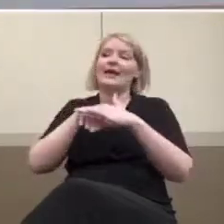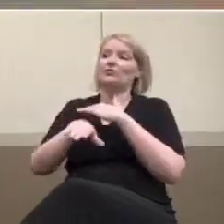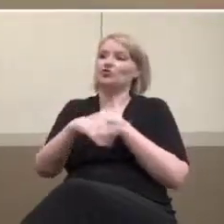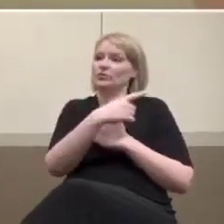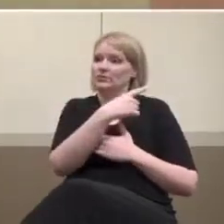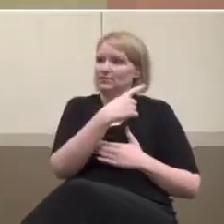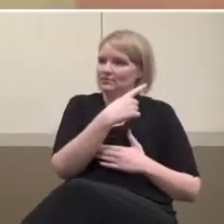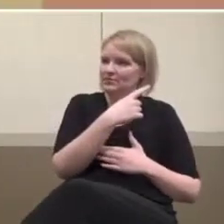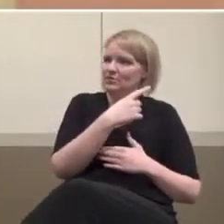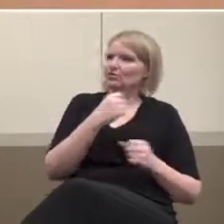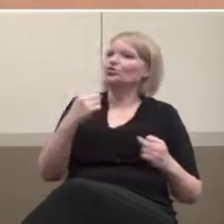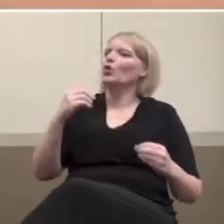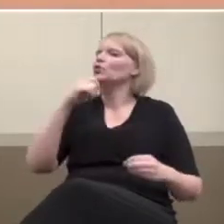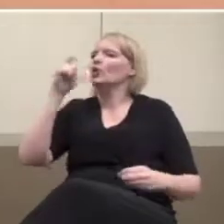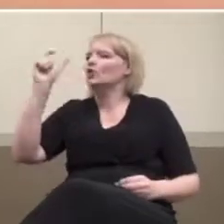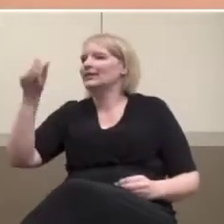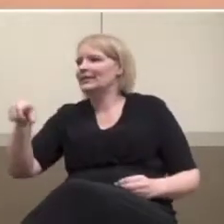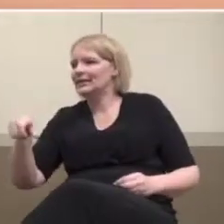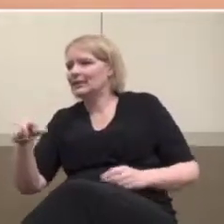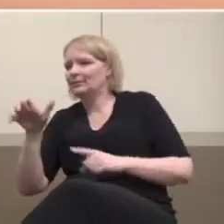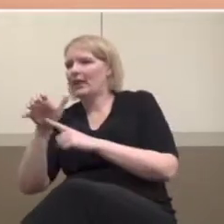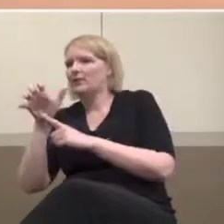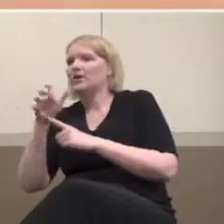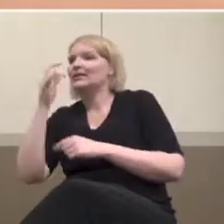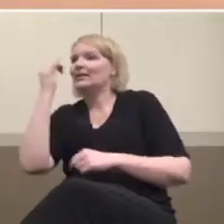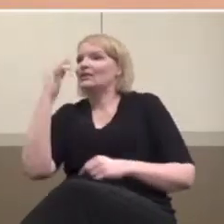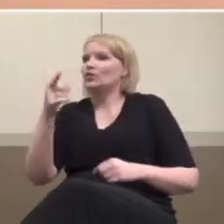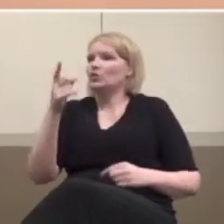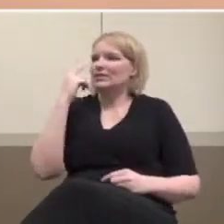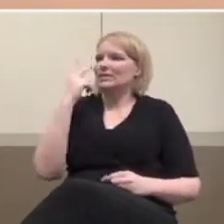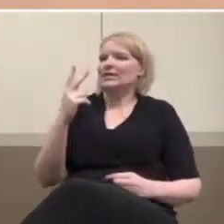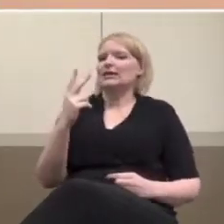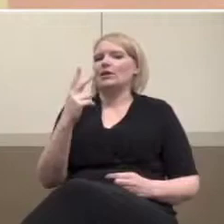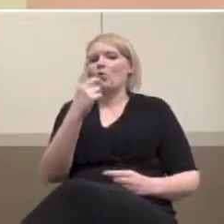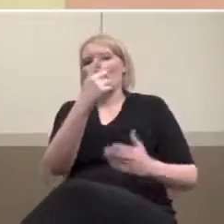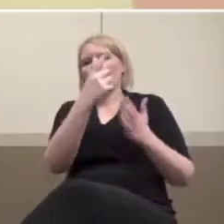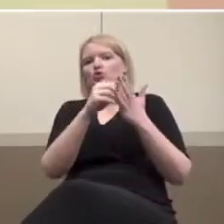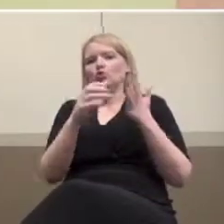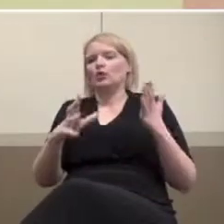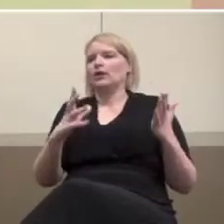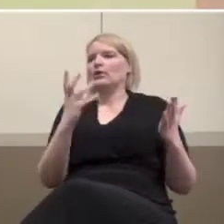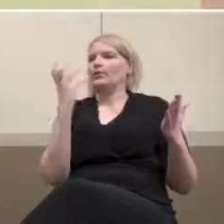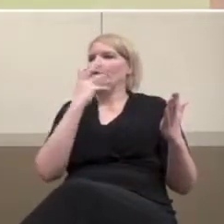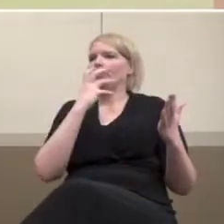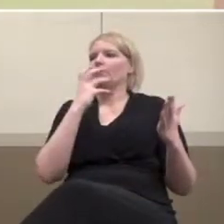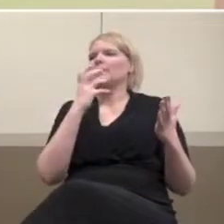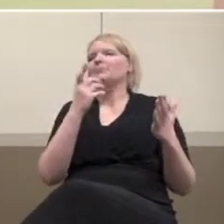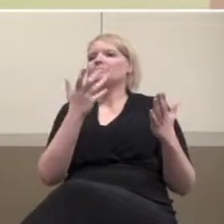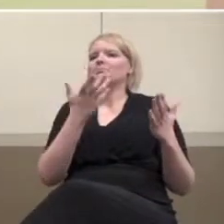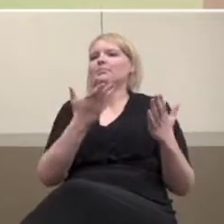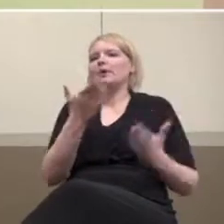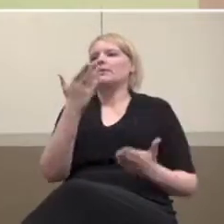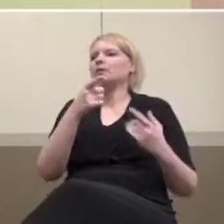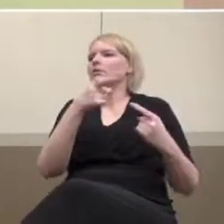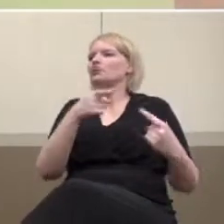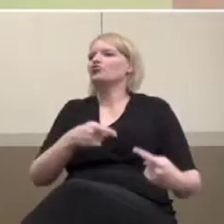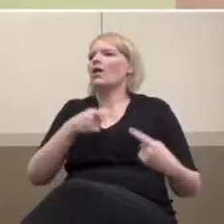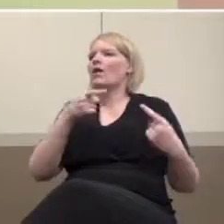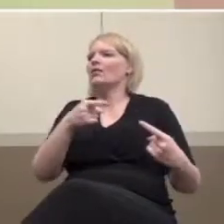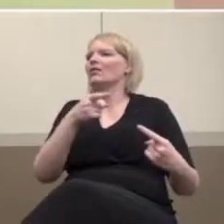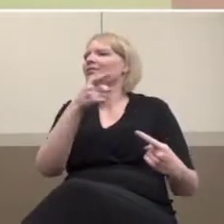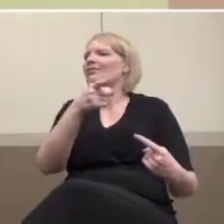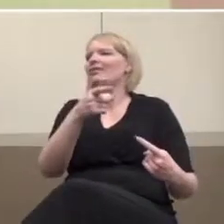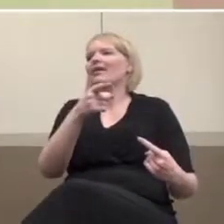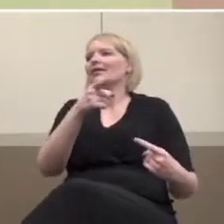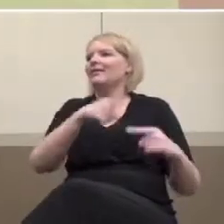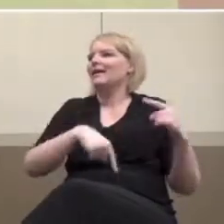Panther Paws. If you see some qualities that you really like in a student, if you have a student that's really struggling, maybe doesn't have as many, like for us,